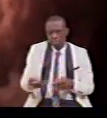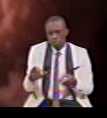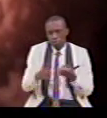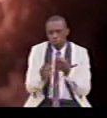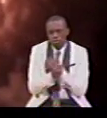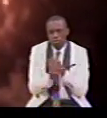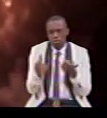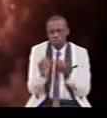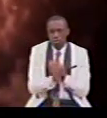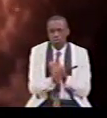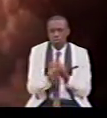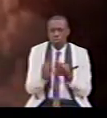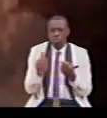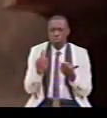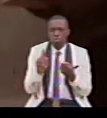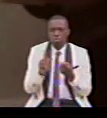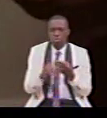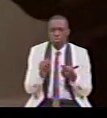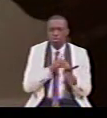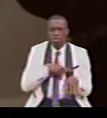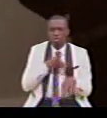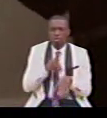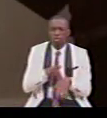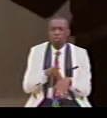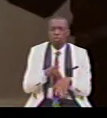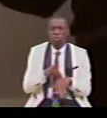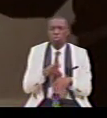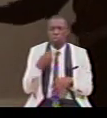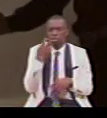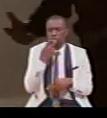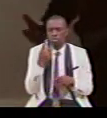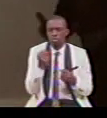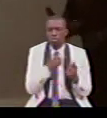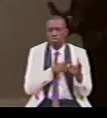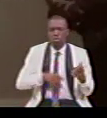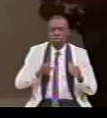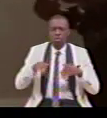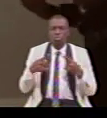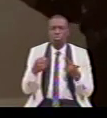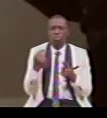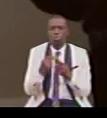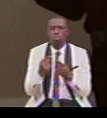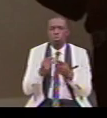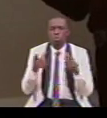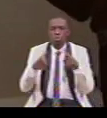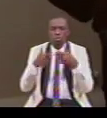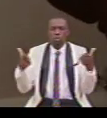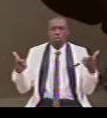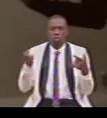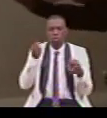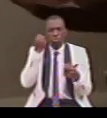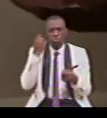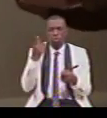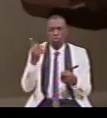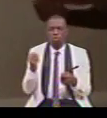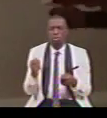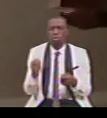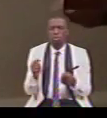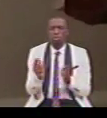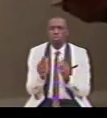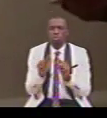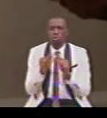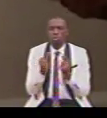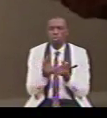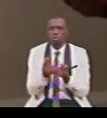the kingdoms feel the lord gave the world great was the company of those